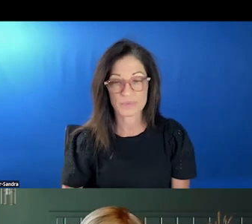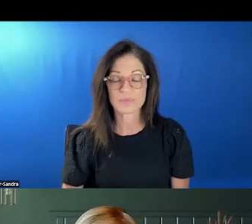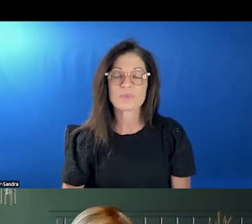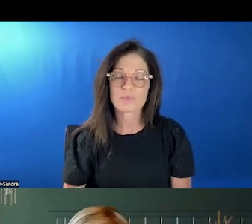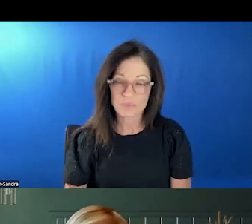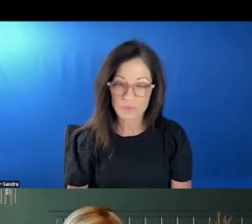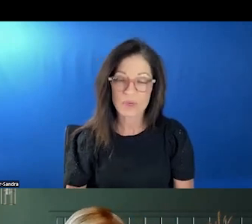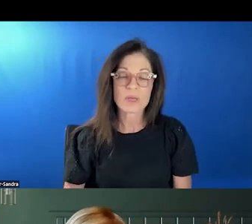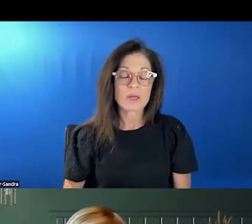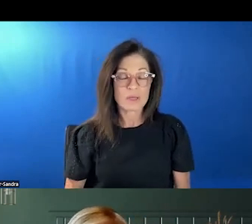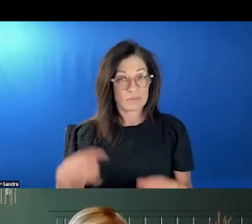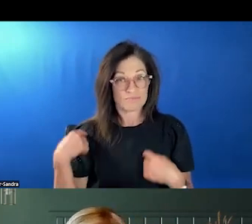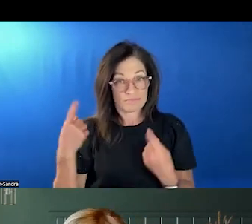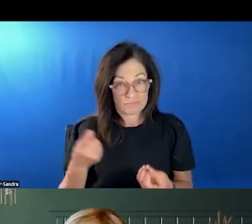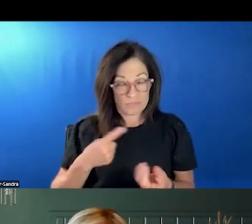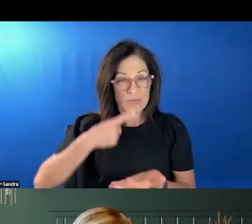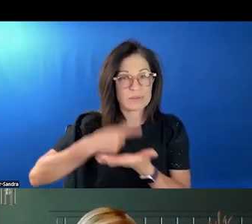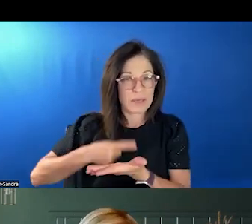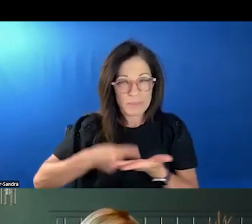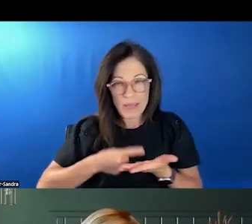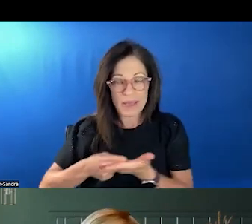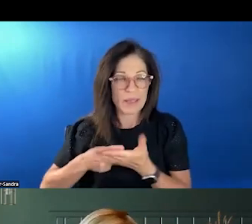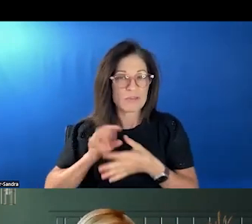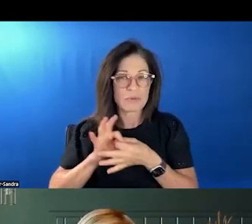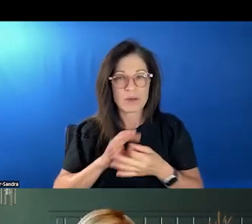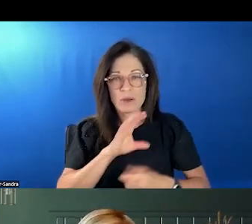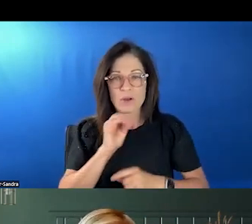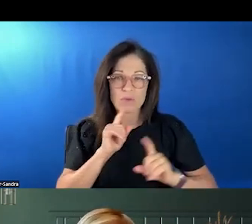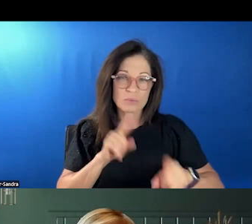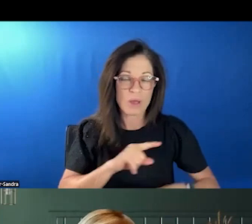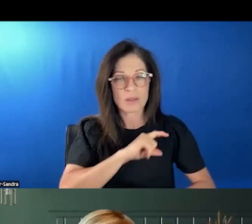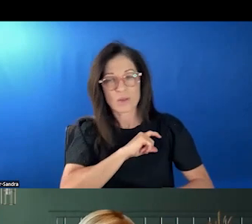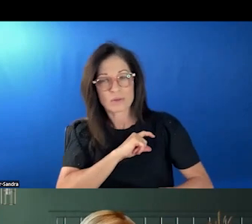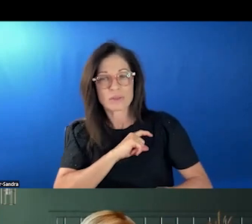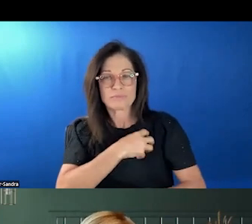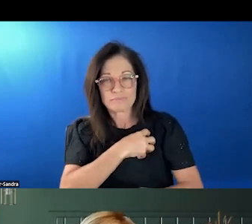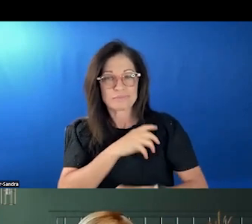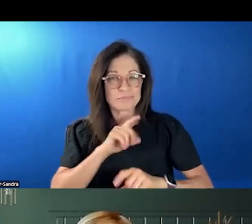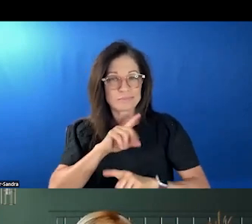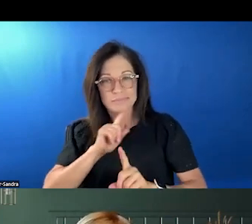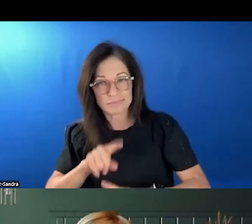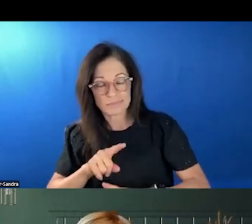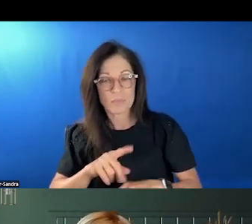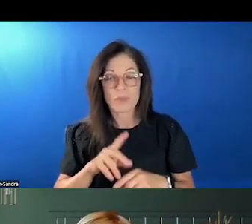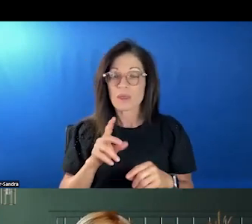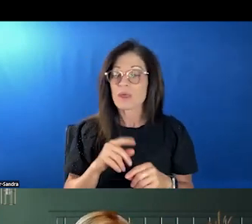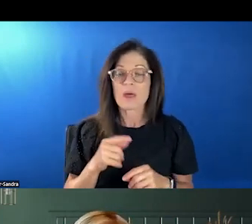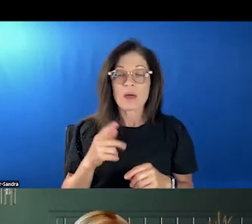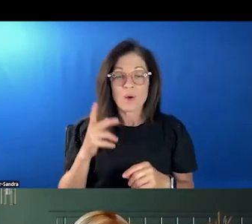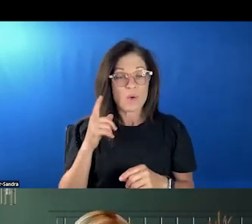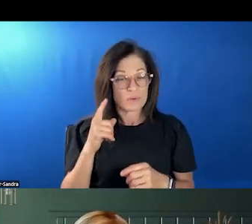which there hasn't been a debate about co-response or law enforcement response, is the fact that still across our